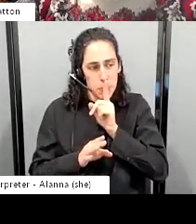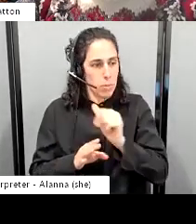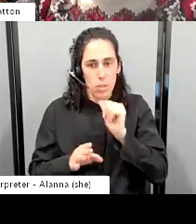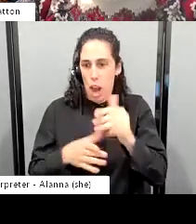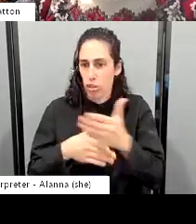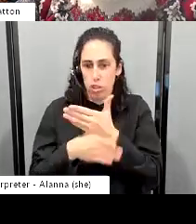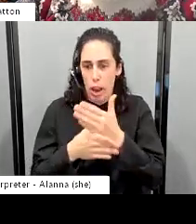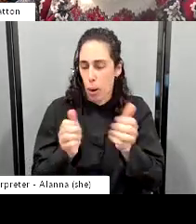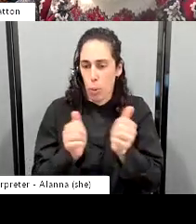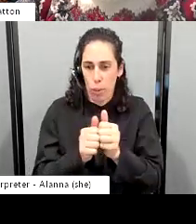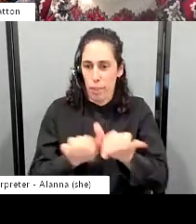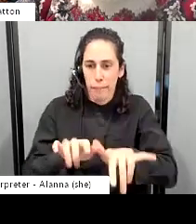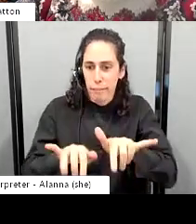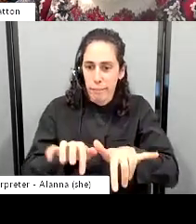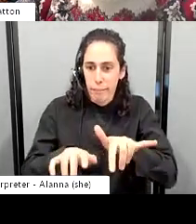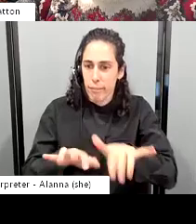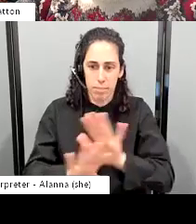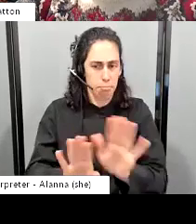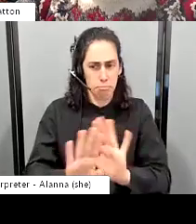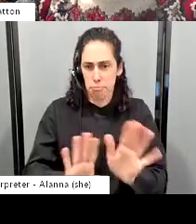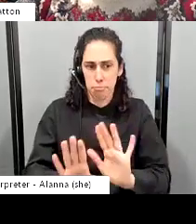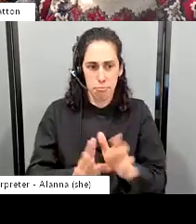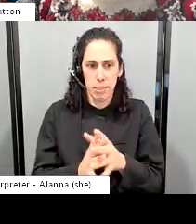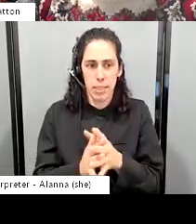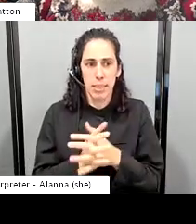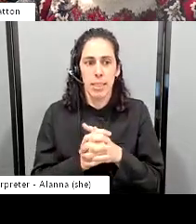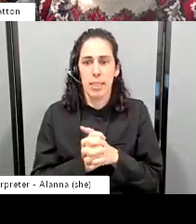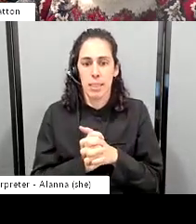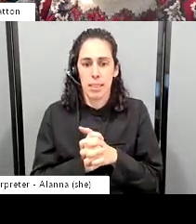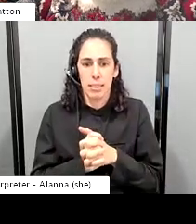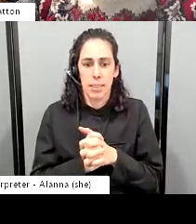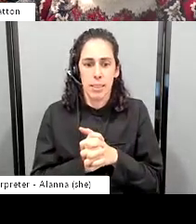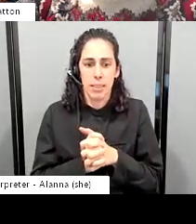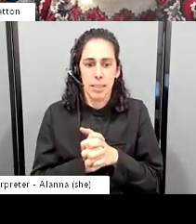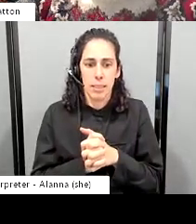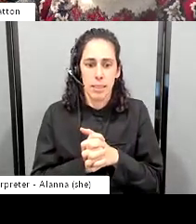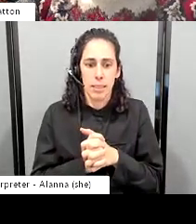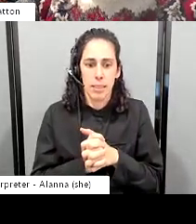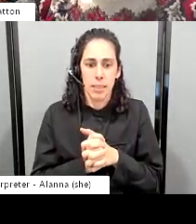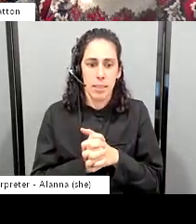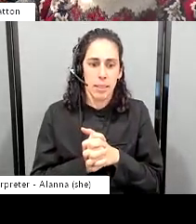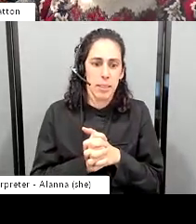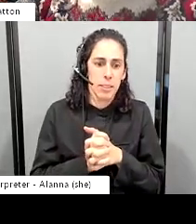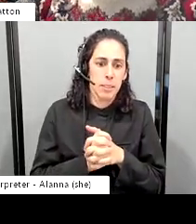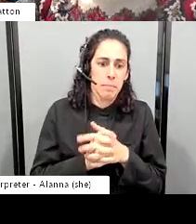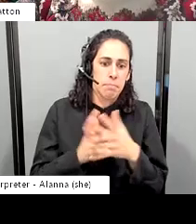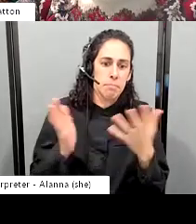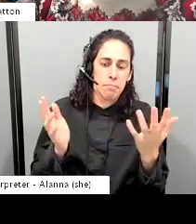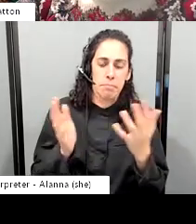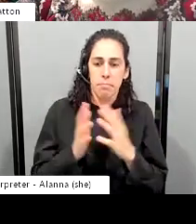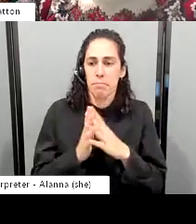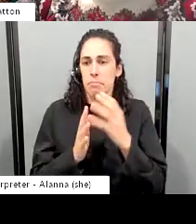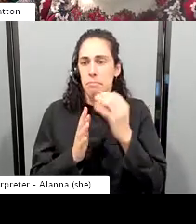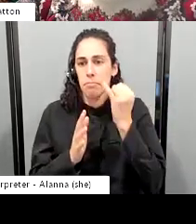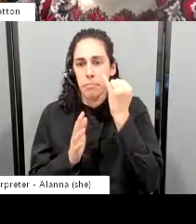blah, blah, it may tell you, this is too personal, I can't handle this. Or if you put in your username or password, or if you put in your SIN number, anything like